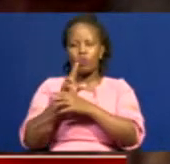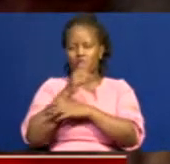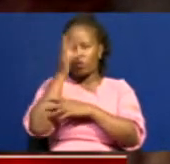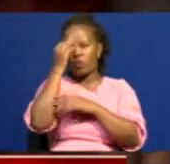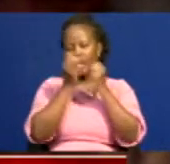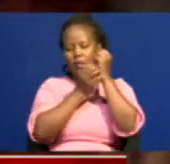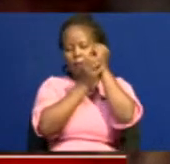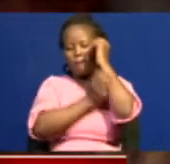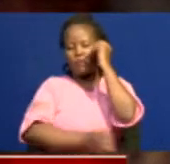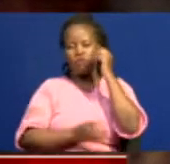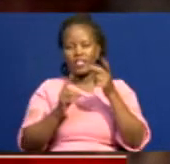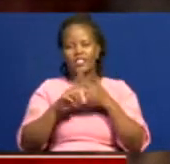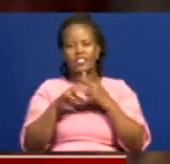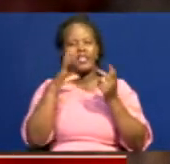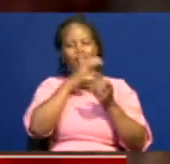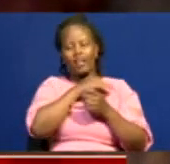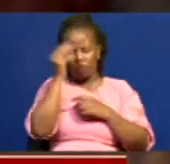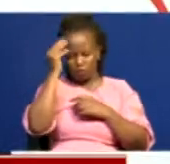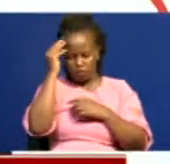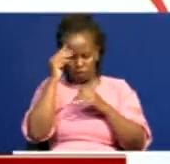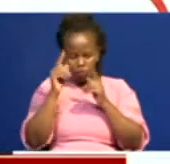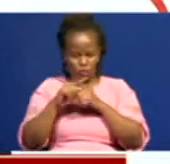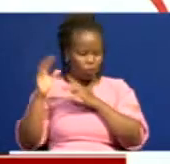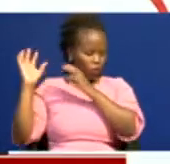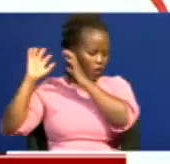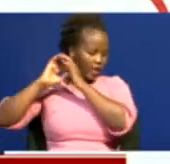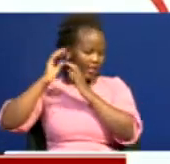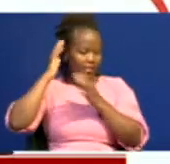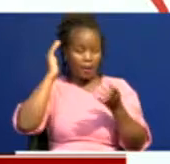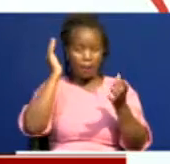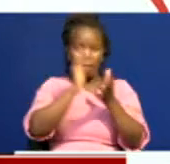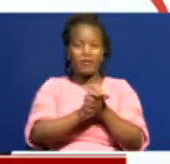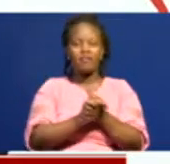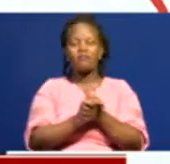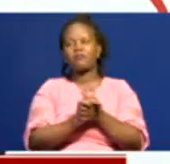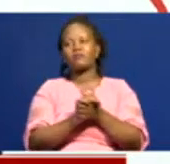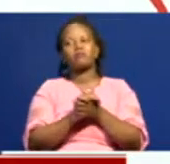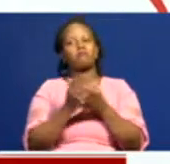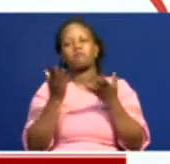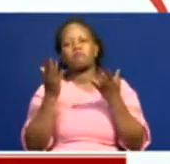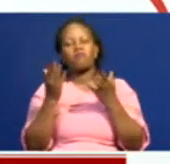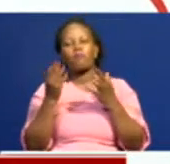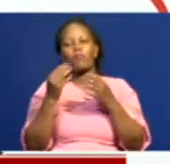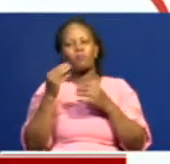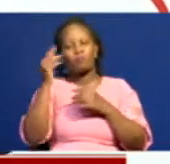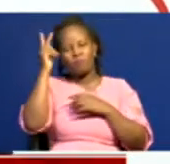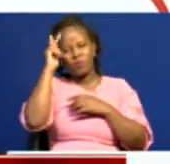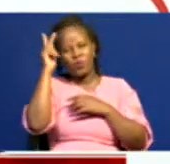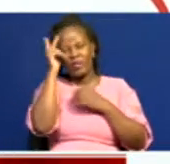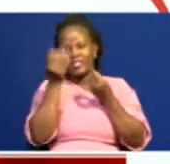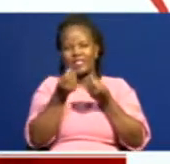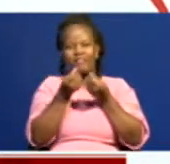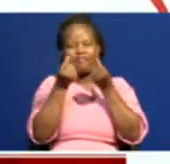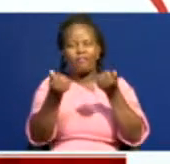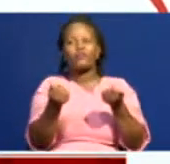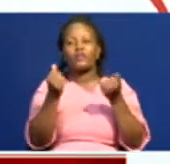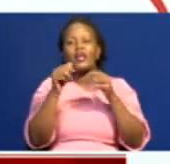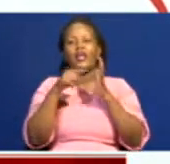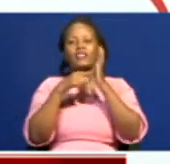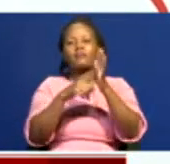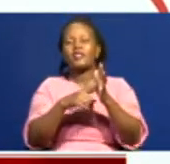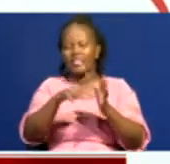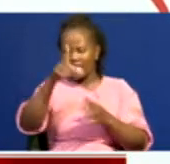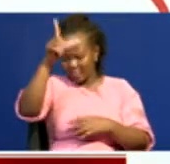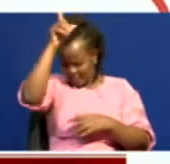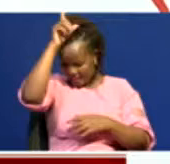poverty, illiteracy, and cultural beliefs. Our levels of knowledge still remains very low, especially in rural